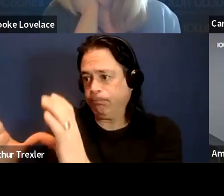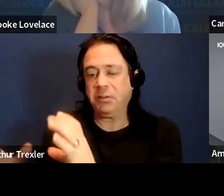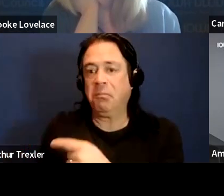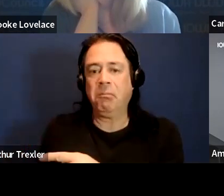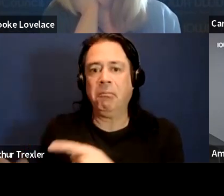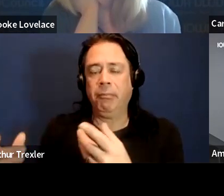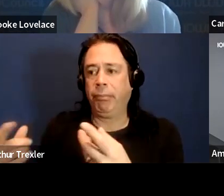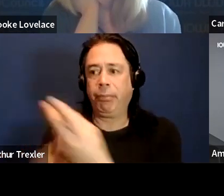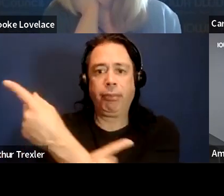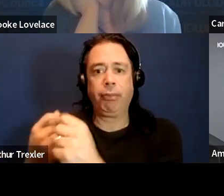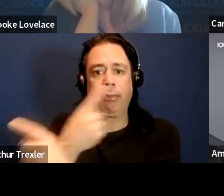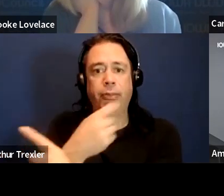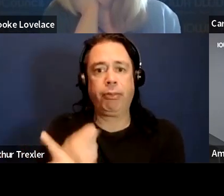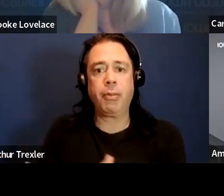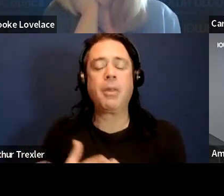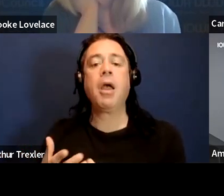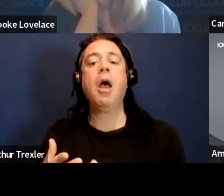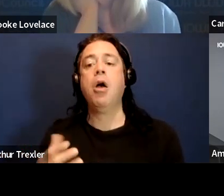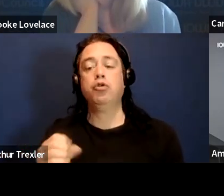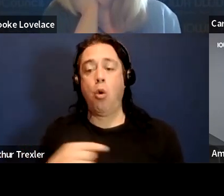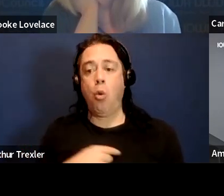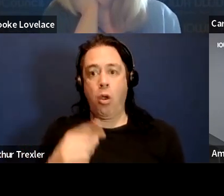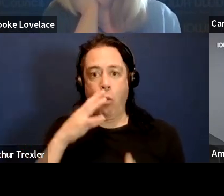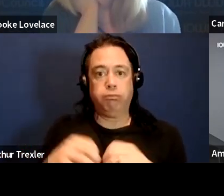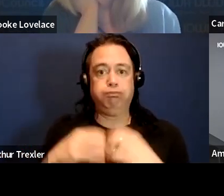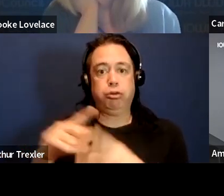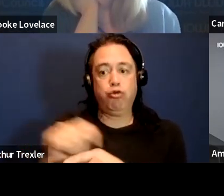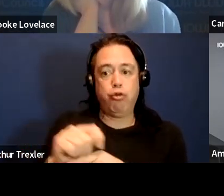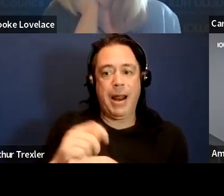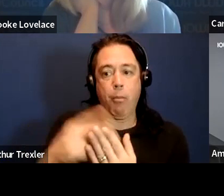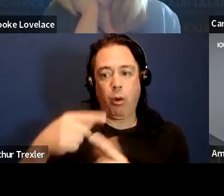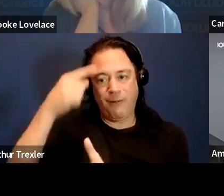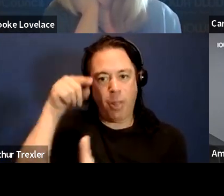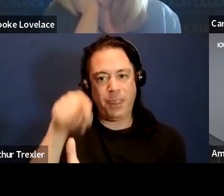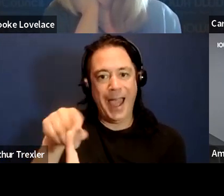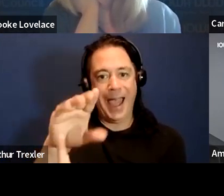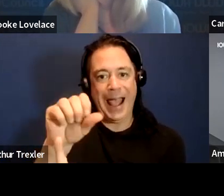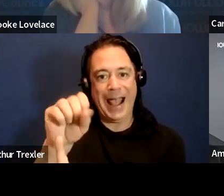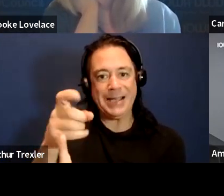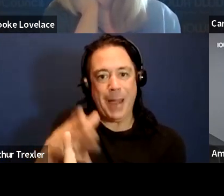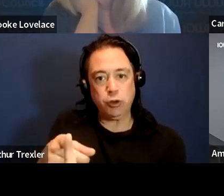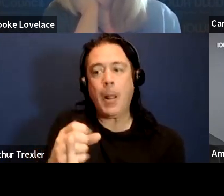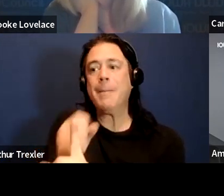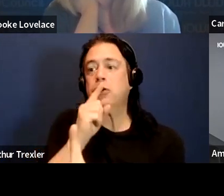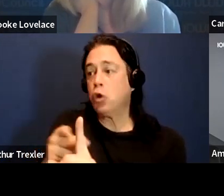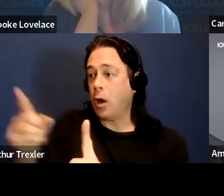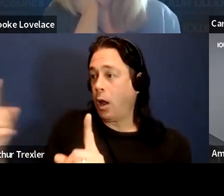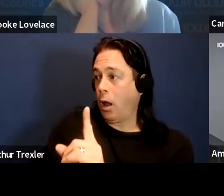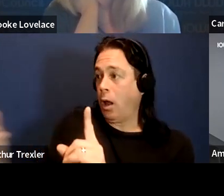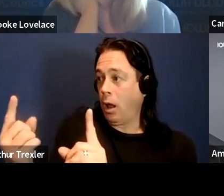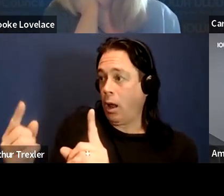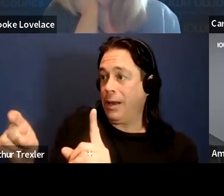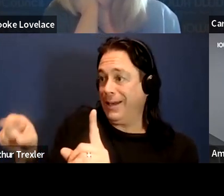what this will look like is implementing training programs for case managers to ensure consistency and